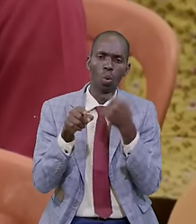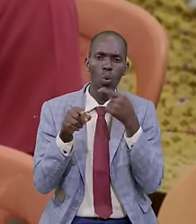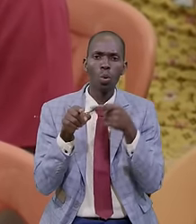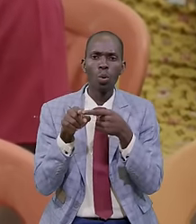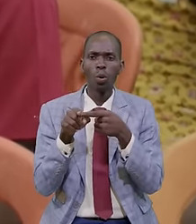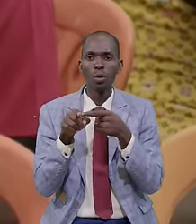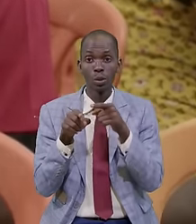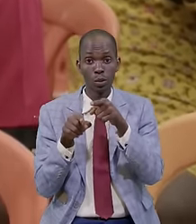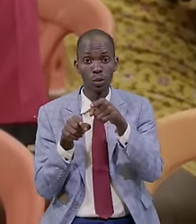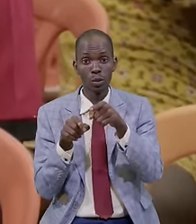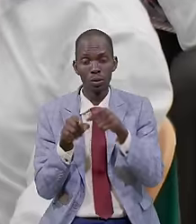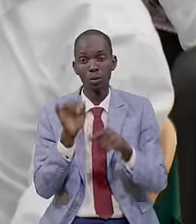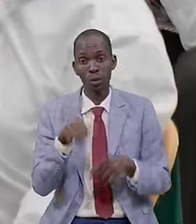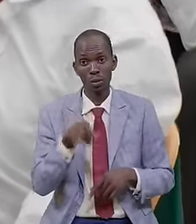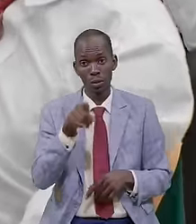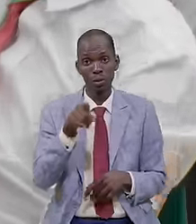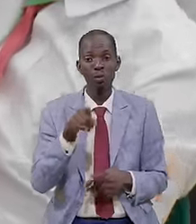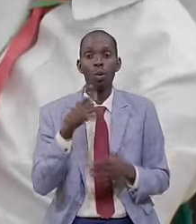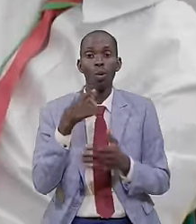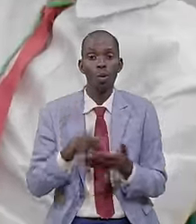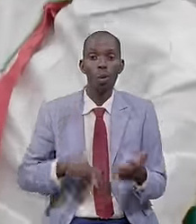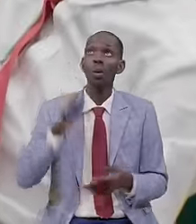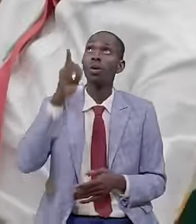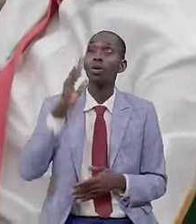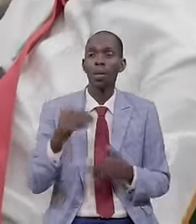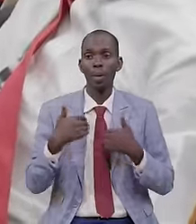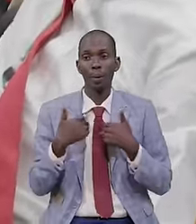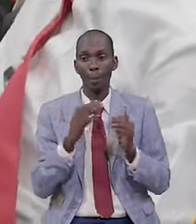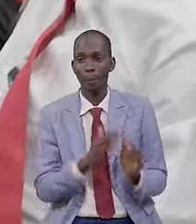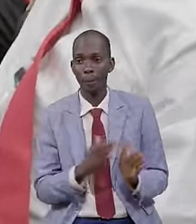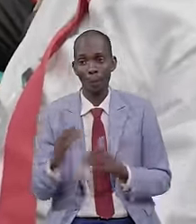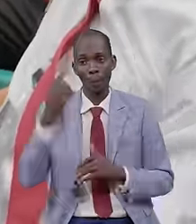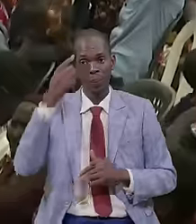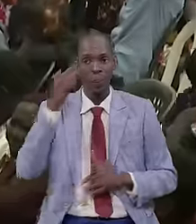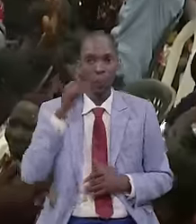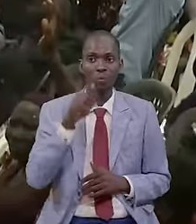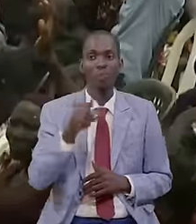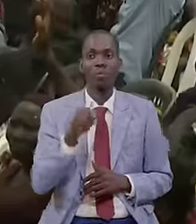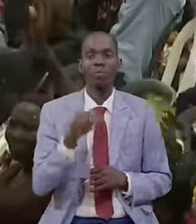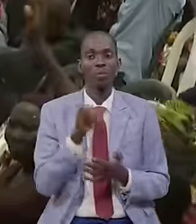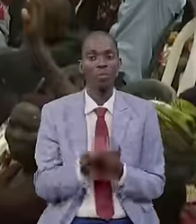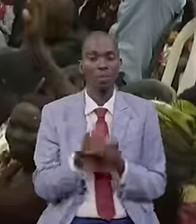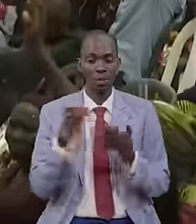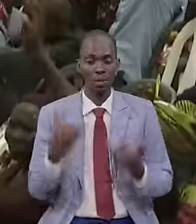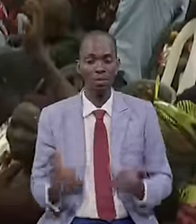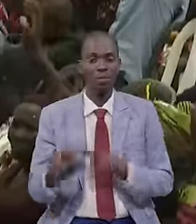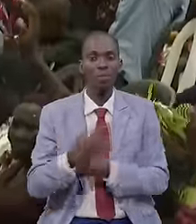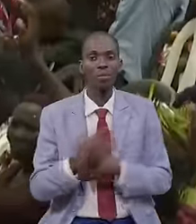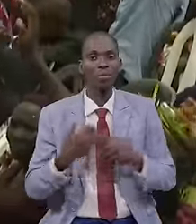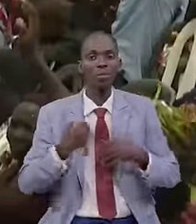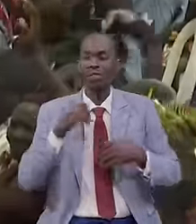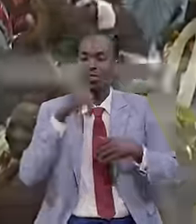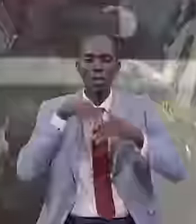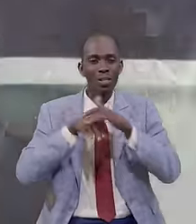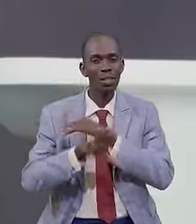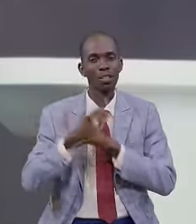God has prepared for you. What God has prepared for you that today has not entered your mind,